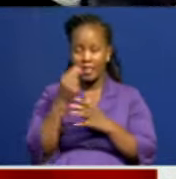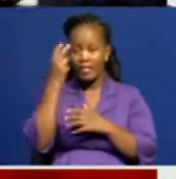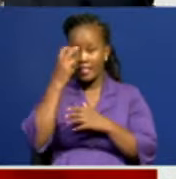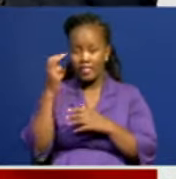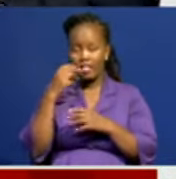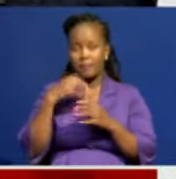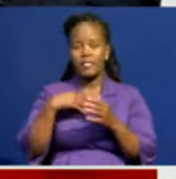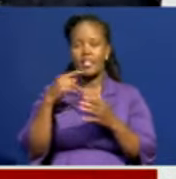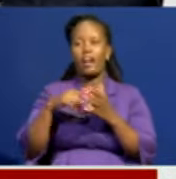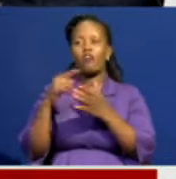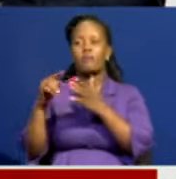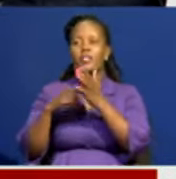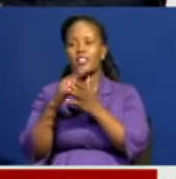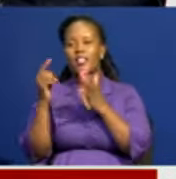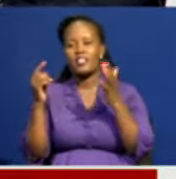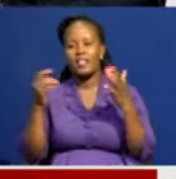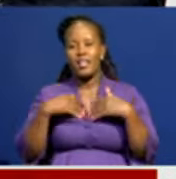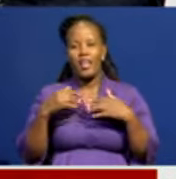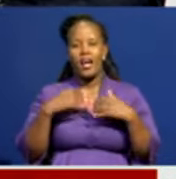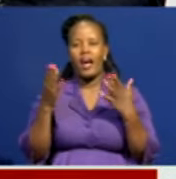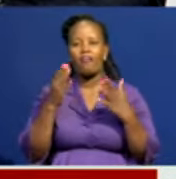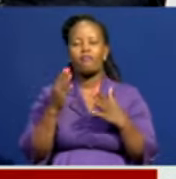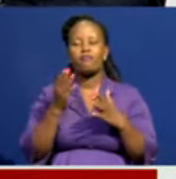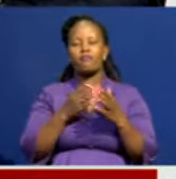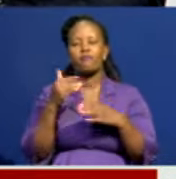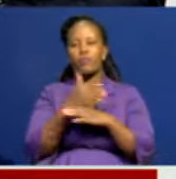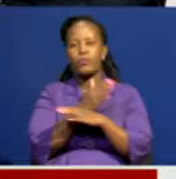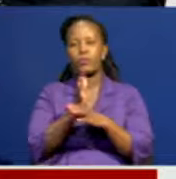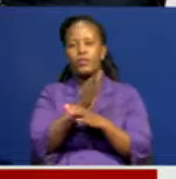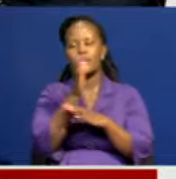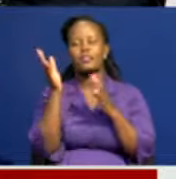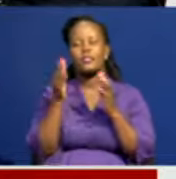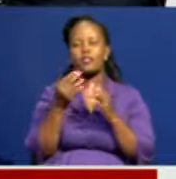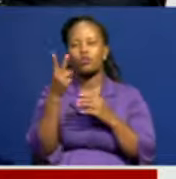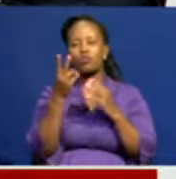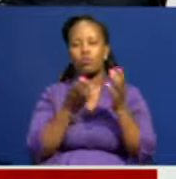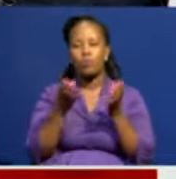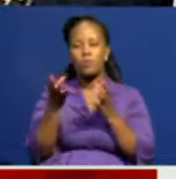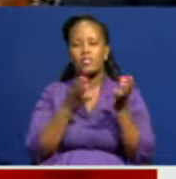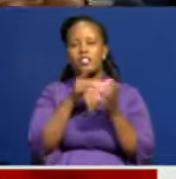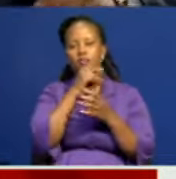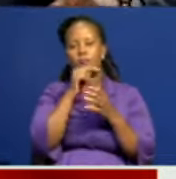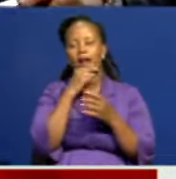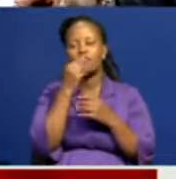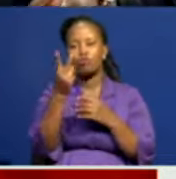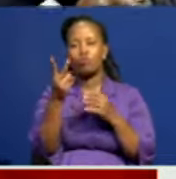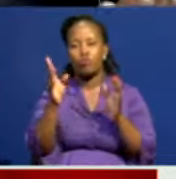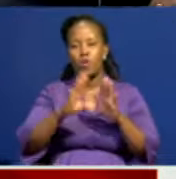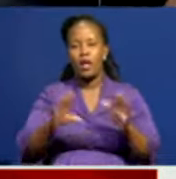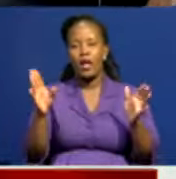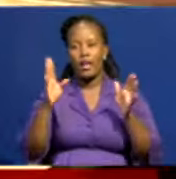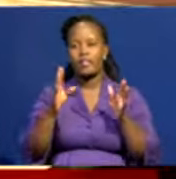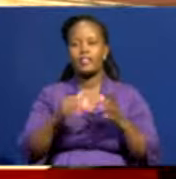been charged with defrauding two businessmen of a piece of land valued at 1.3 billion